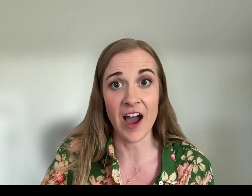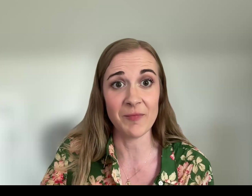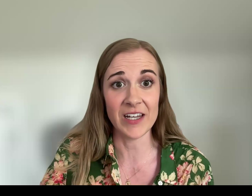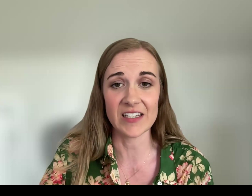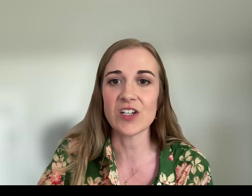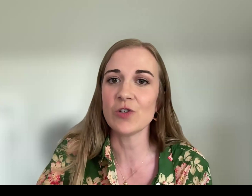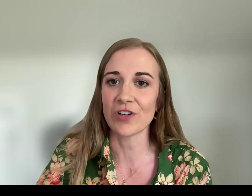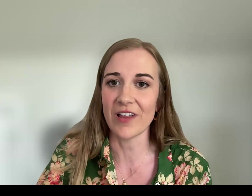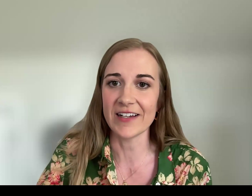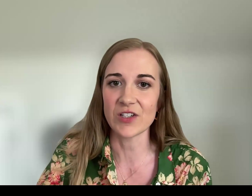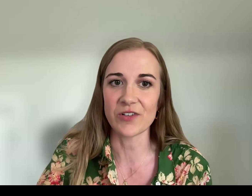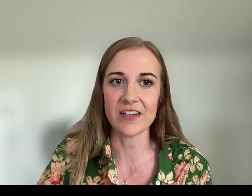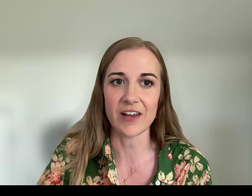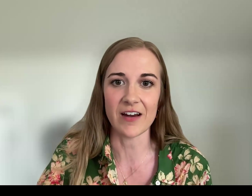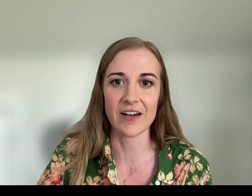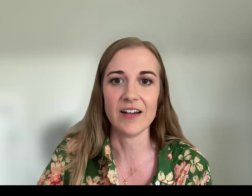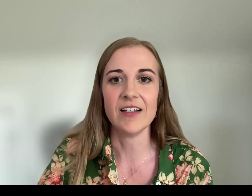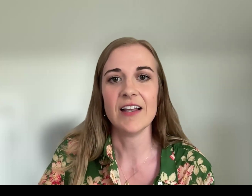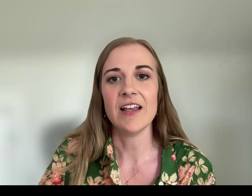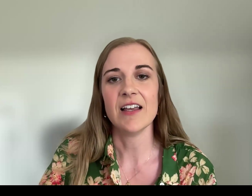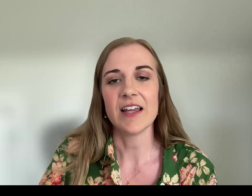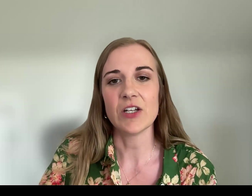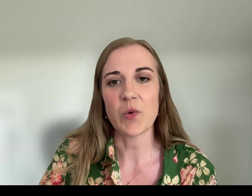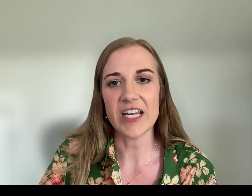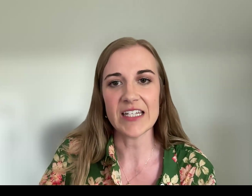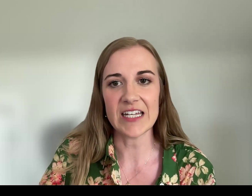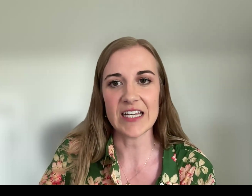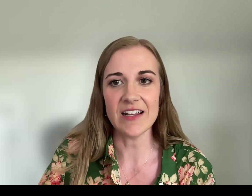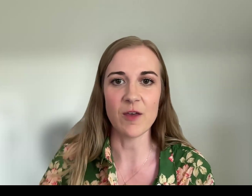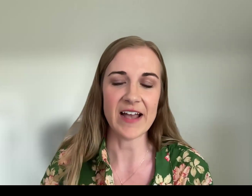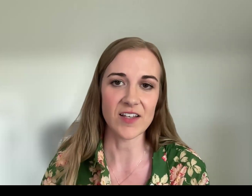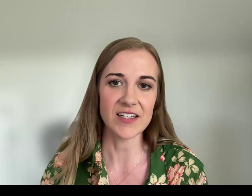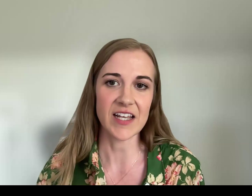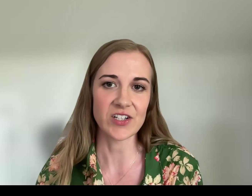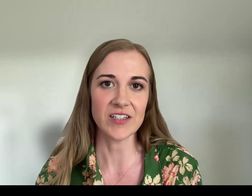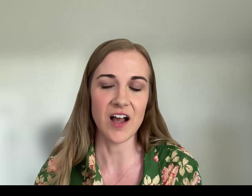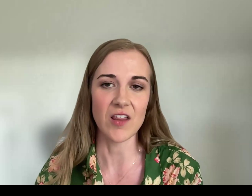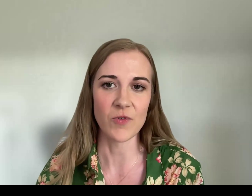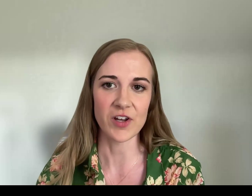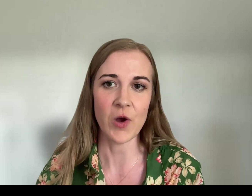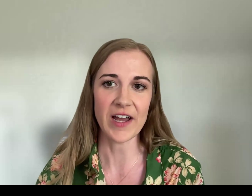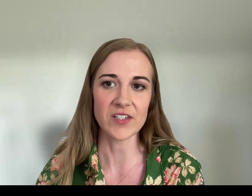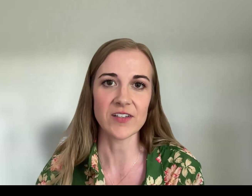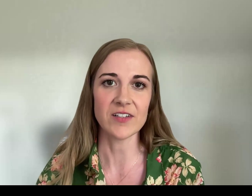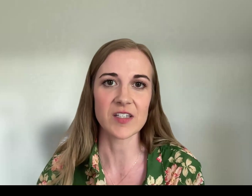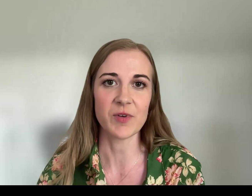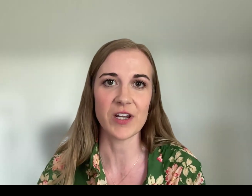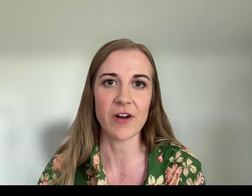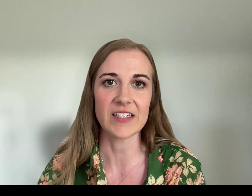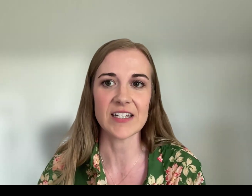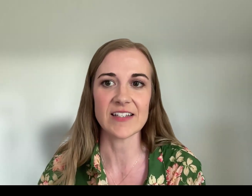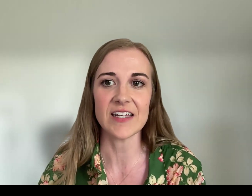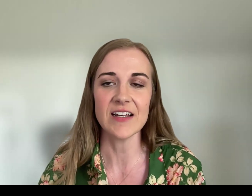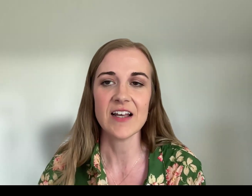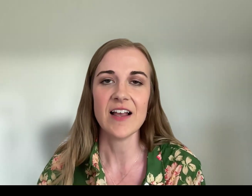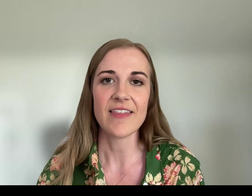and not be institutionalized to receive care. In 2018, the Bazelon Center, along with co-counsel Disability